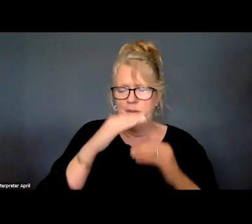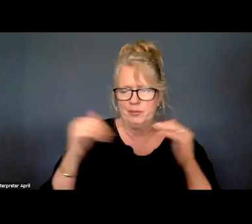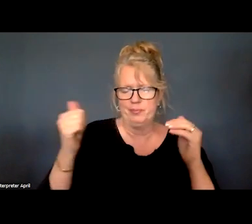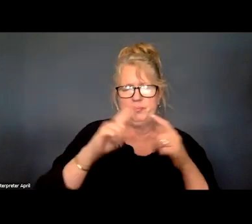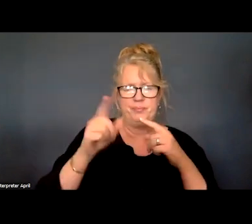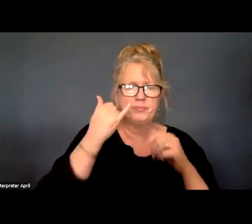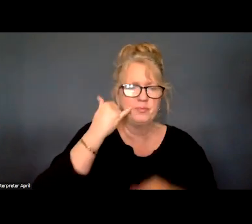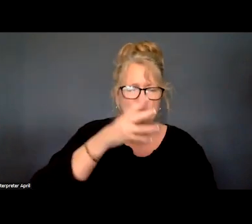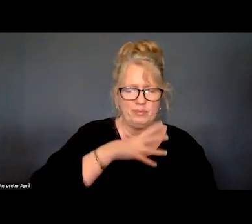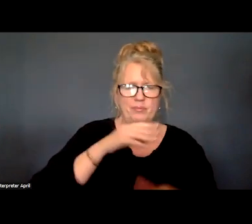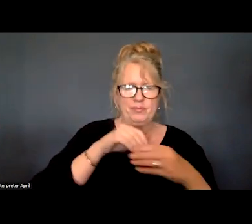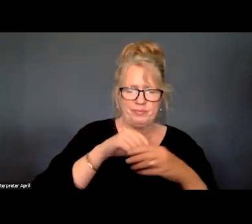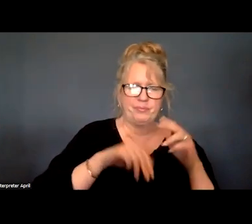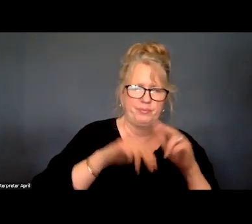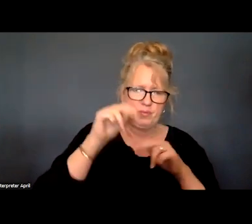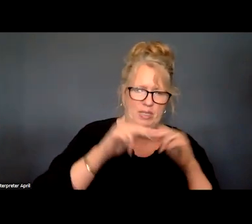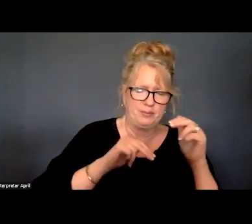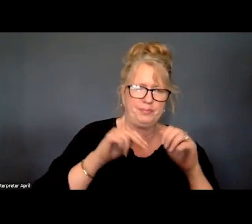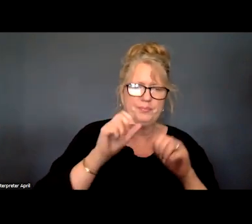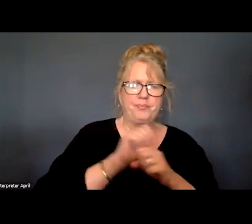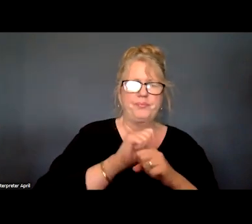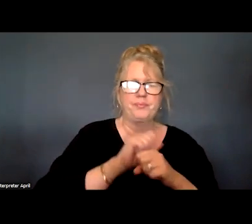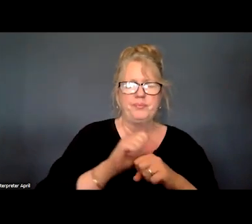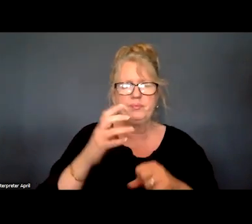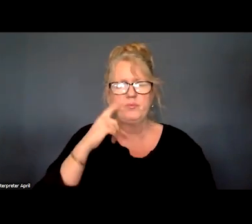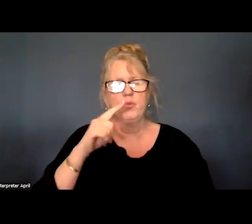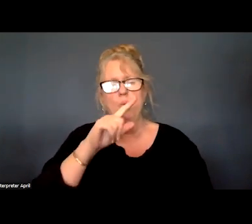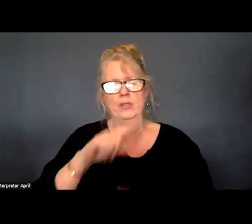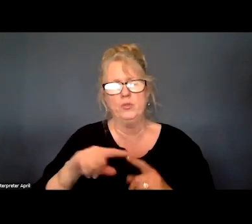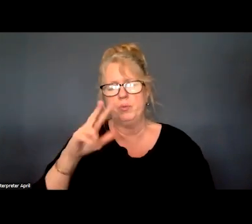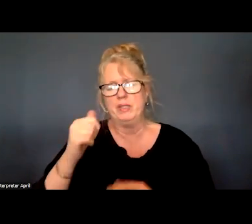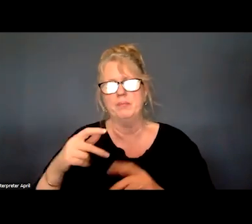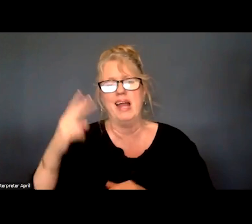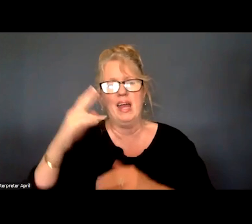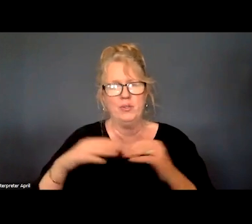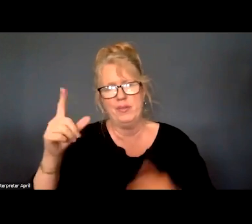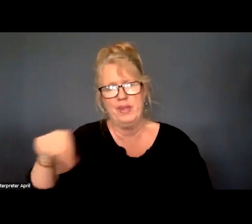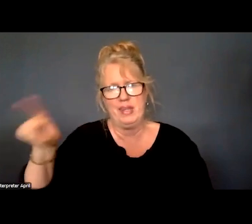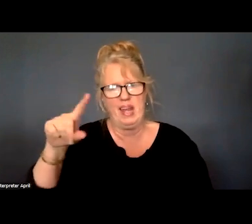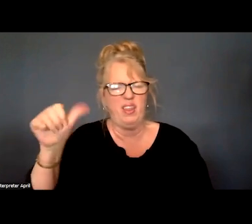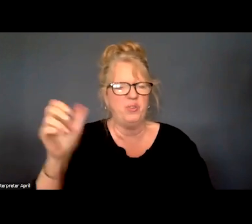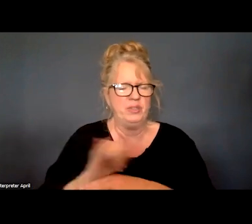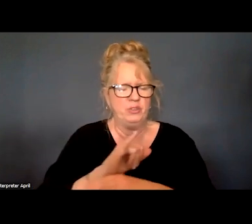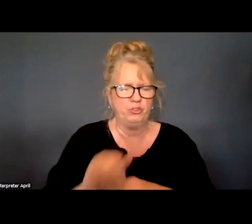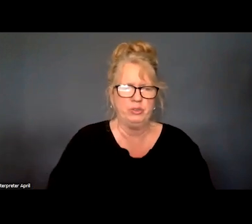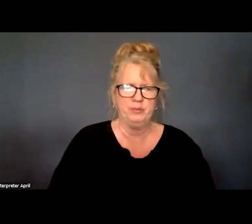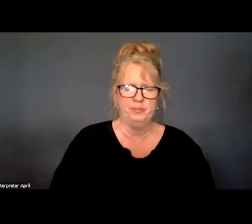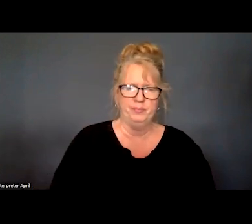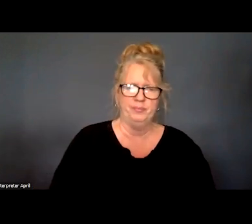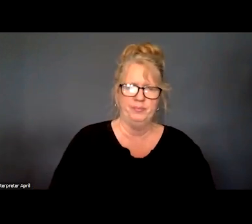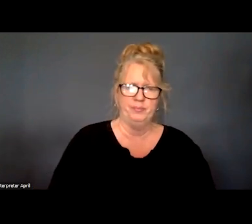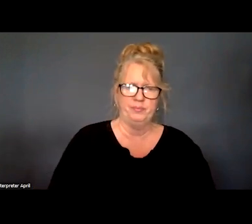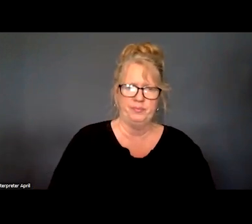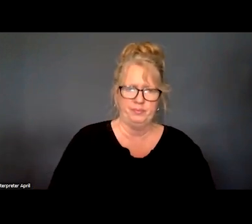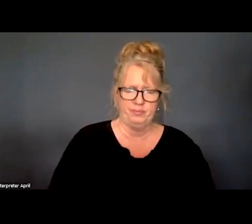among women in construction, which was 1.3 times higher than the same education group in all industries. And then we additionally looked